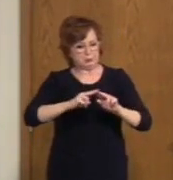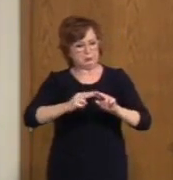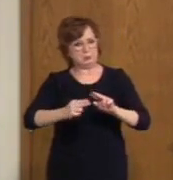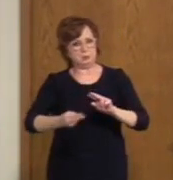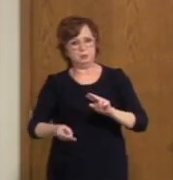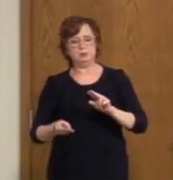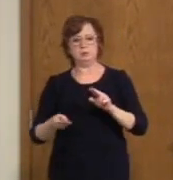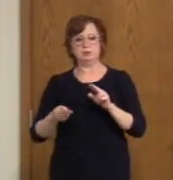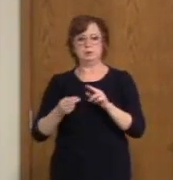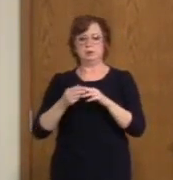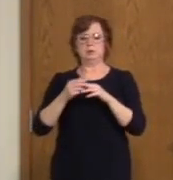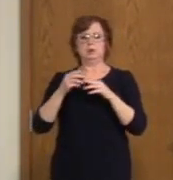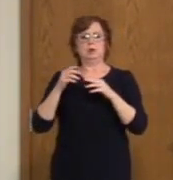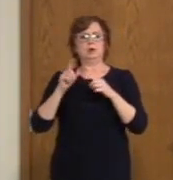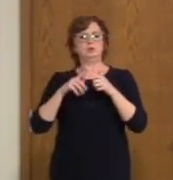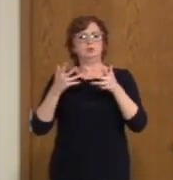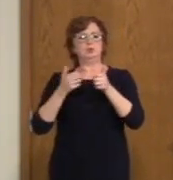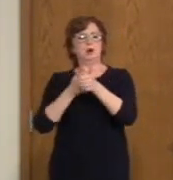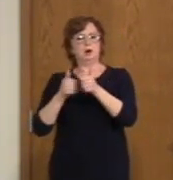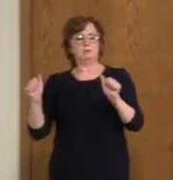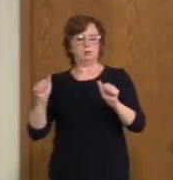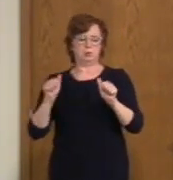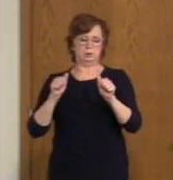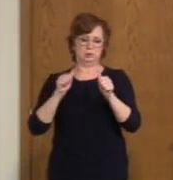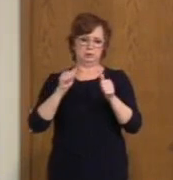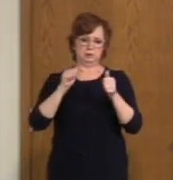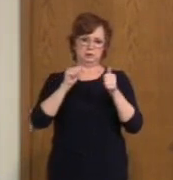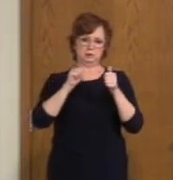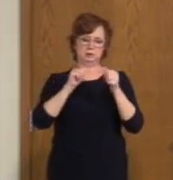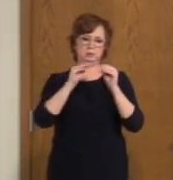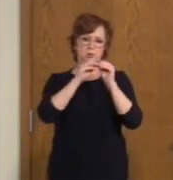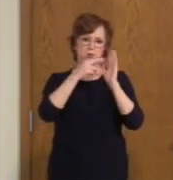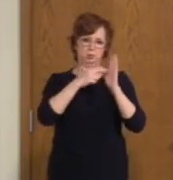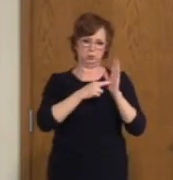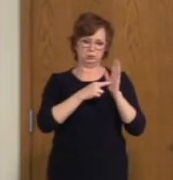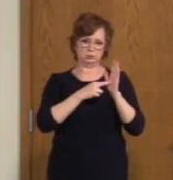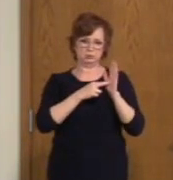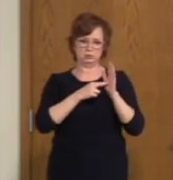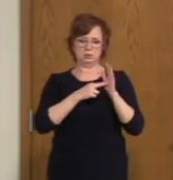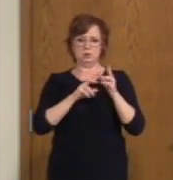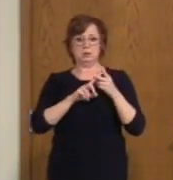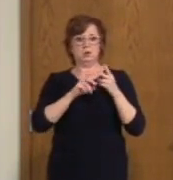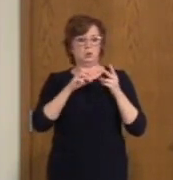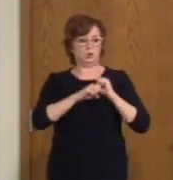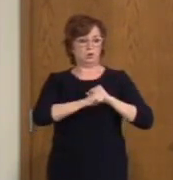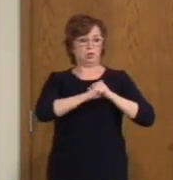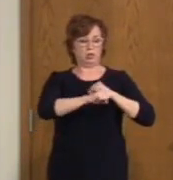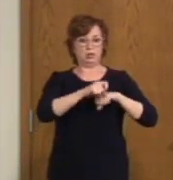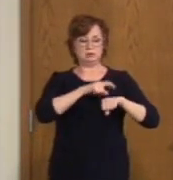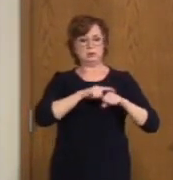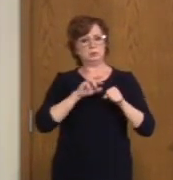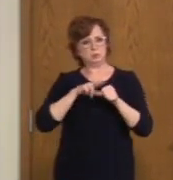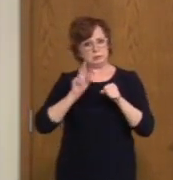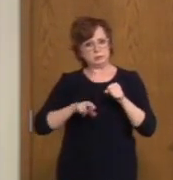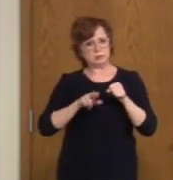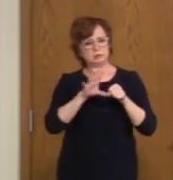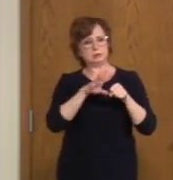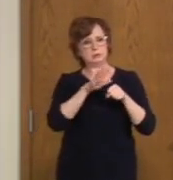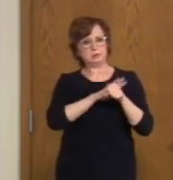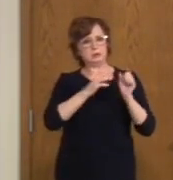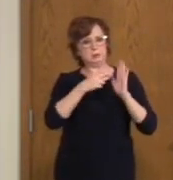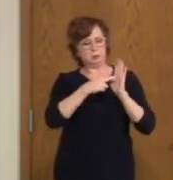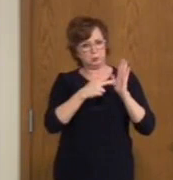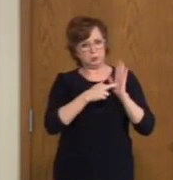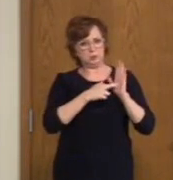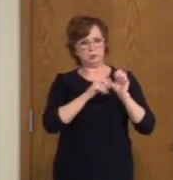in our community, or extending the already increased restrictions that we have in the community of Regina. This is very important for all of us